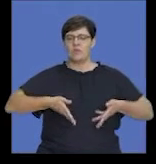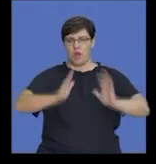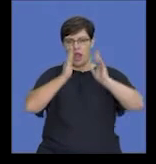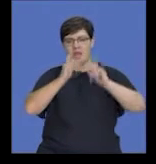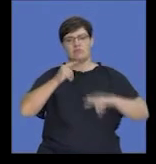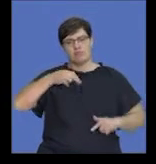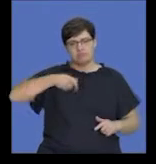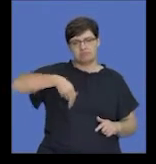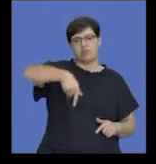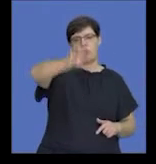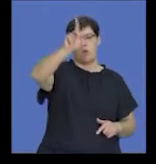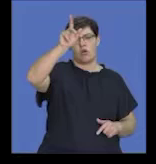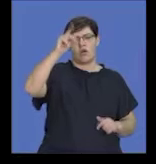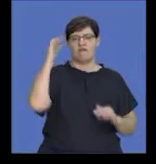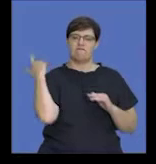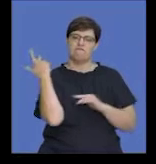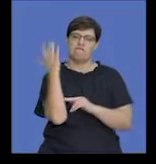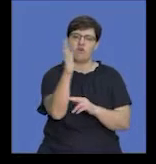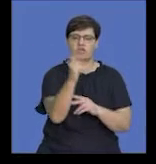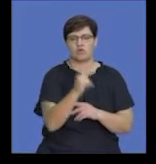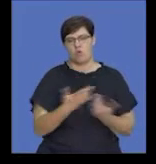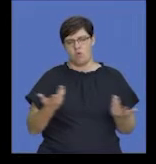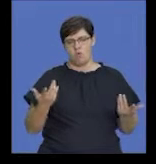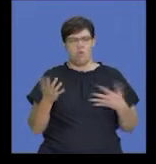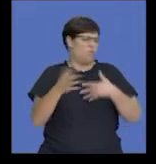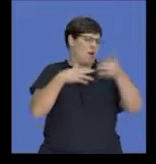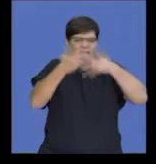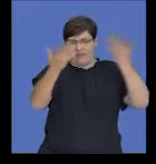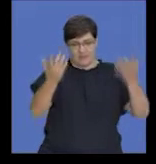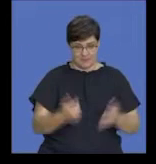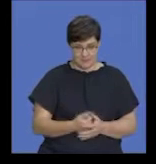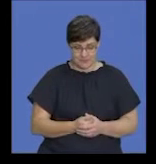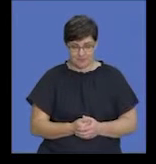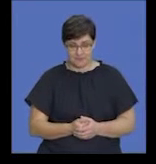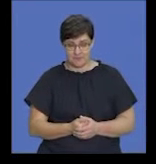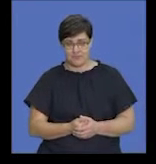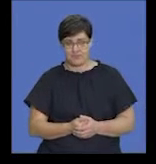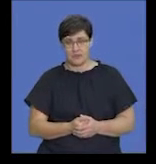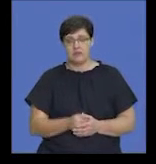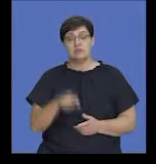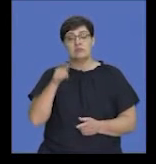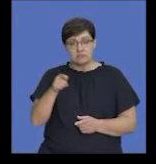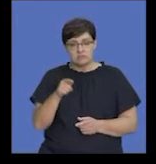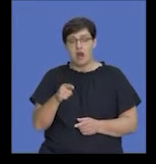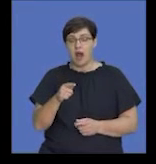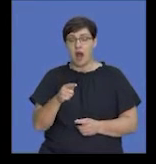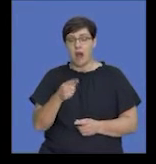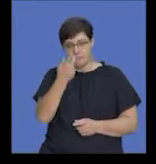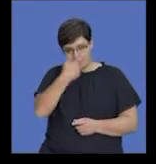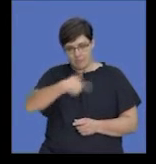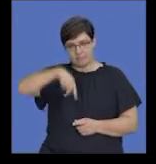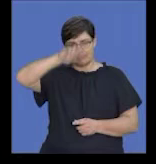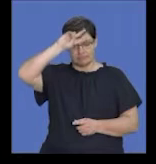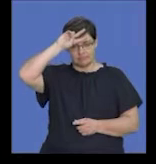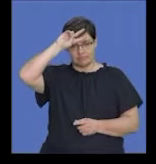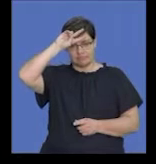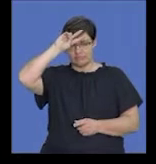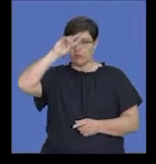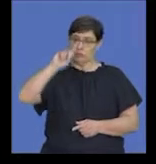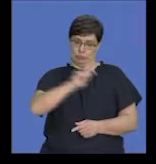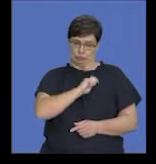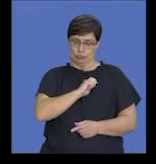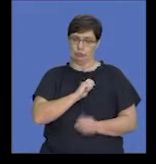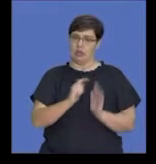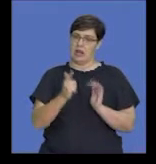man to walk through a forest or a jungle or whatever the case is. Now this is a very literal interpretation of what we can